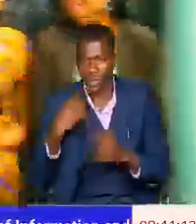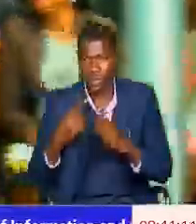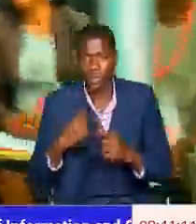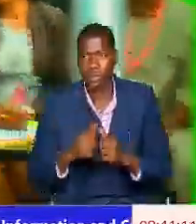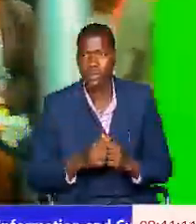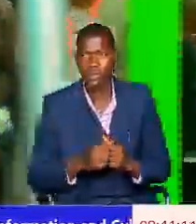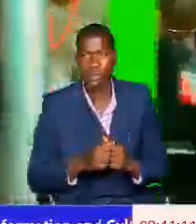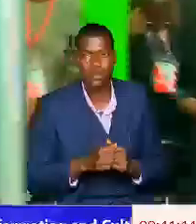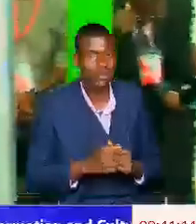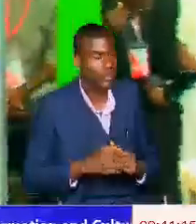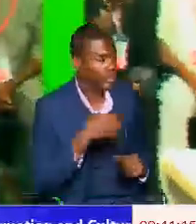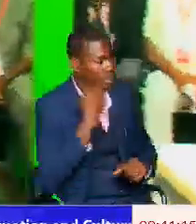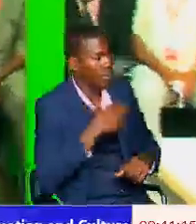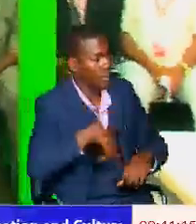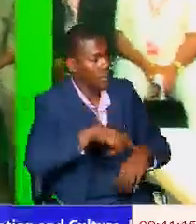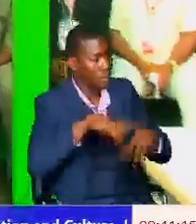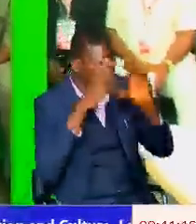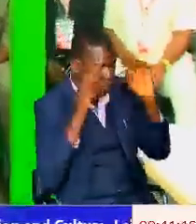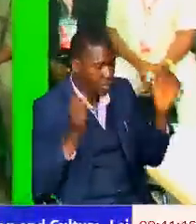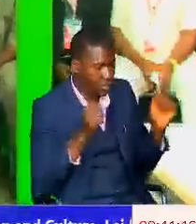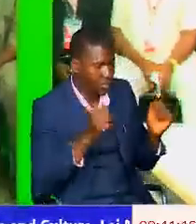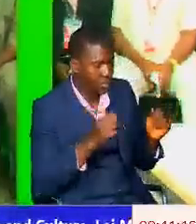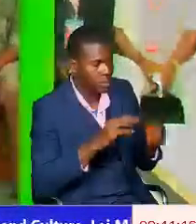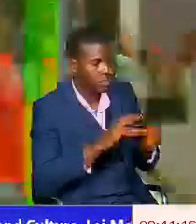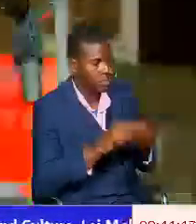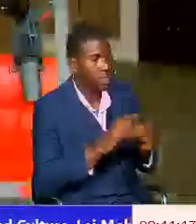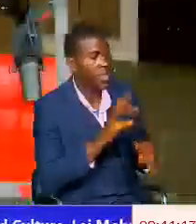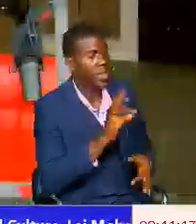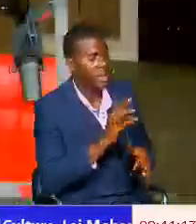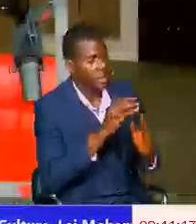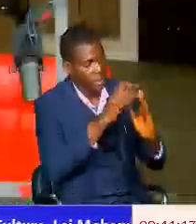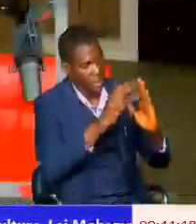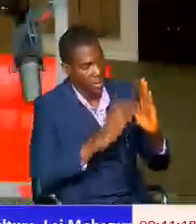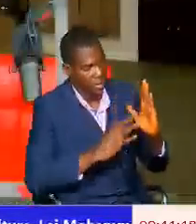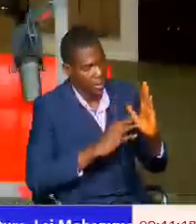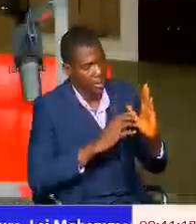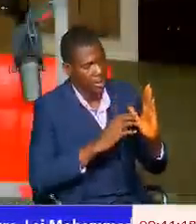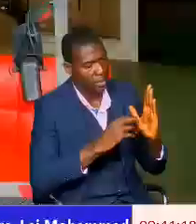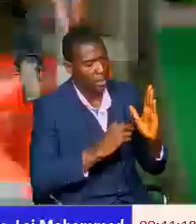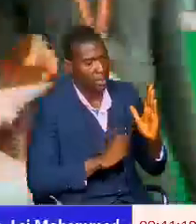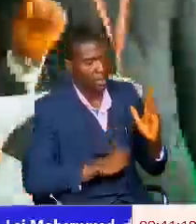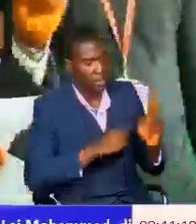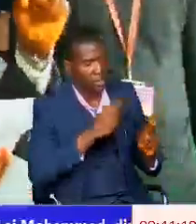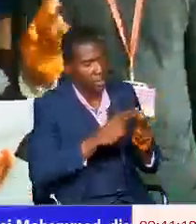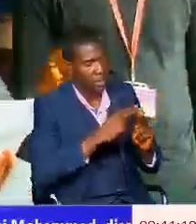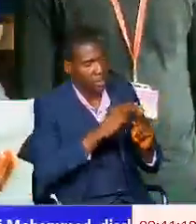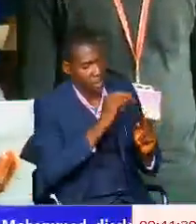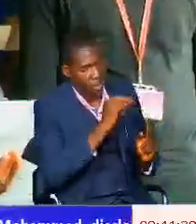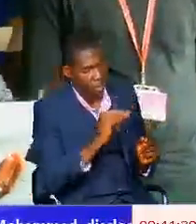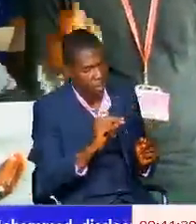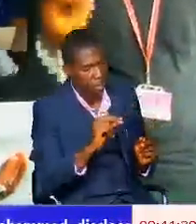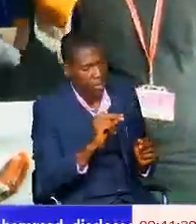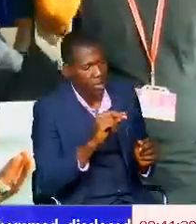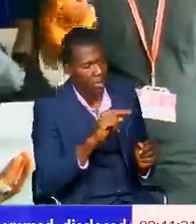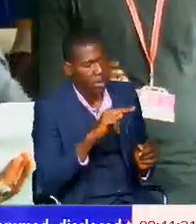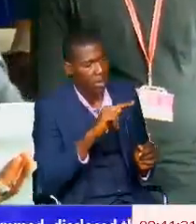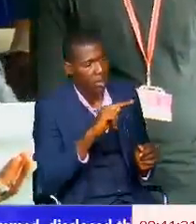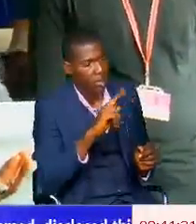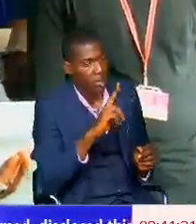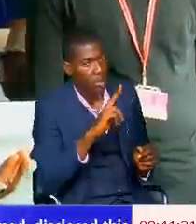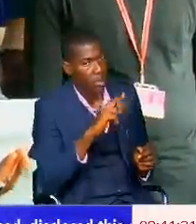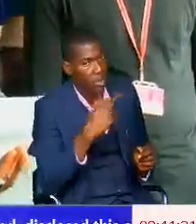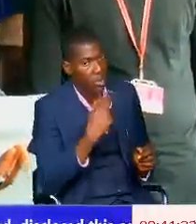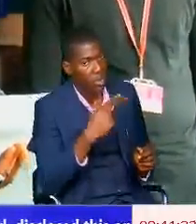My ordinary president, you can see he's number 8 on the list. His name is Nuhu Andrew